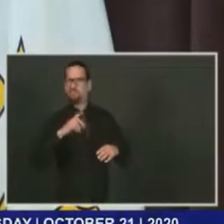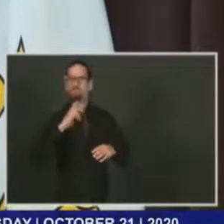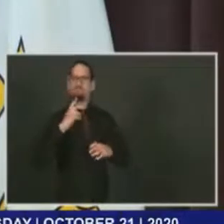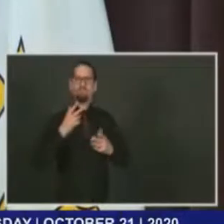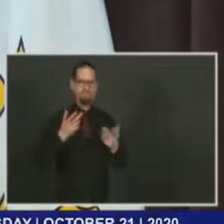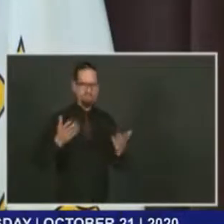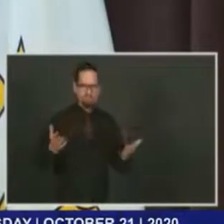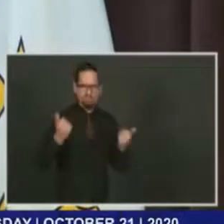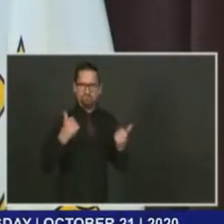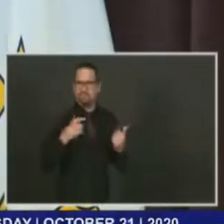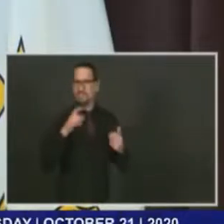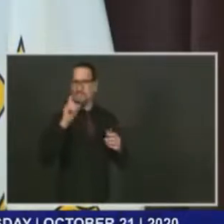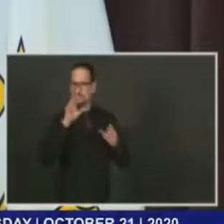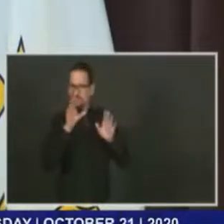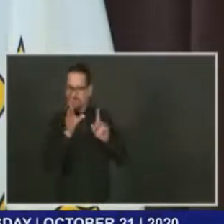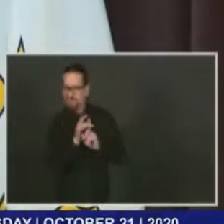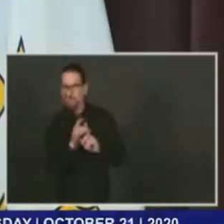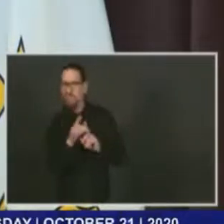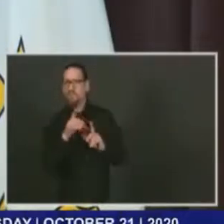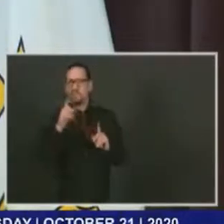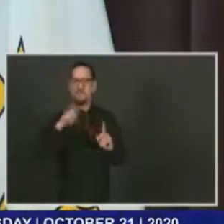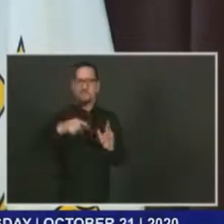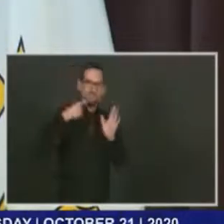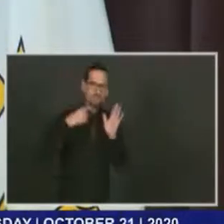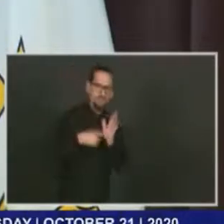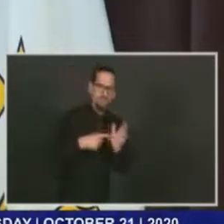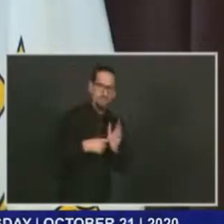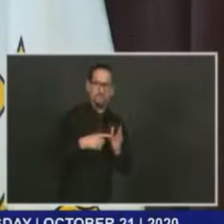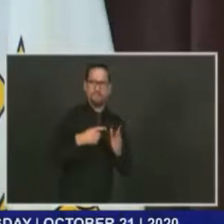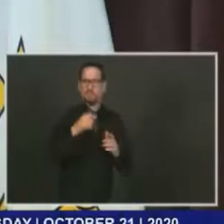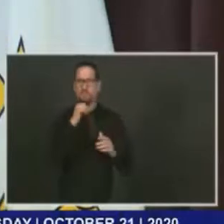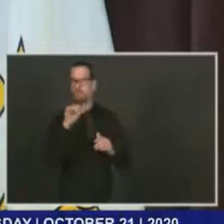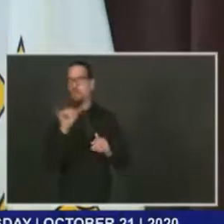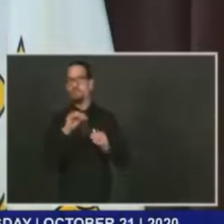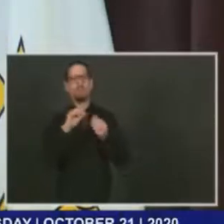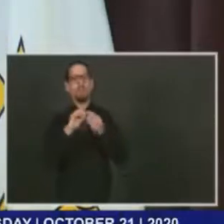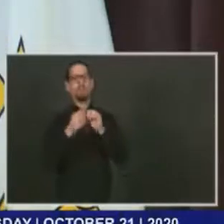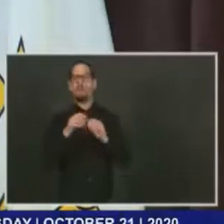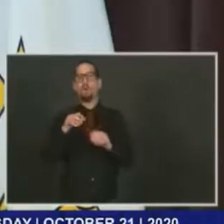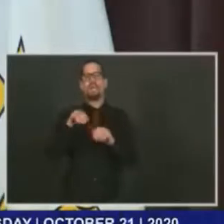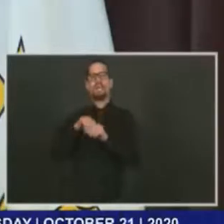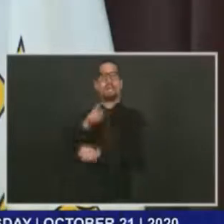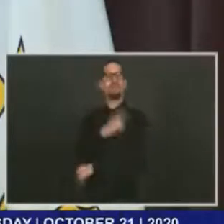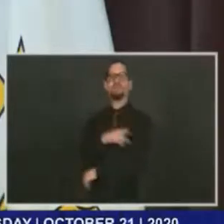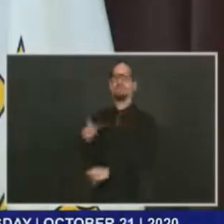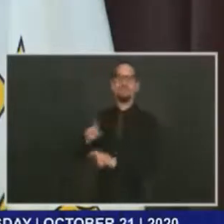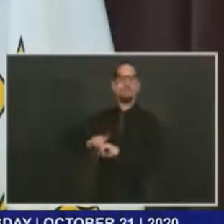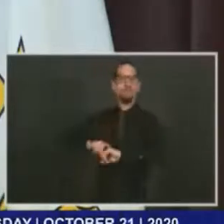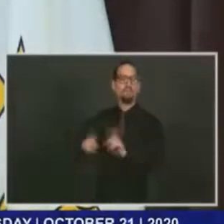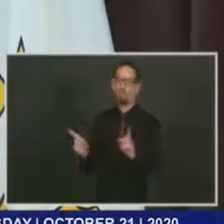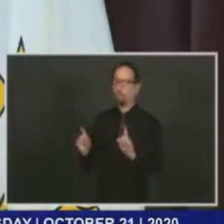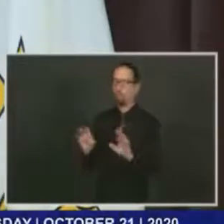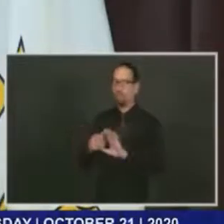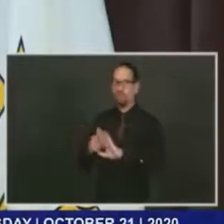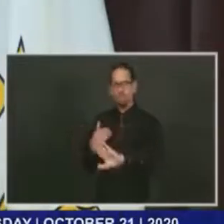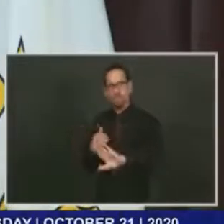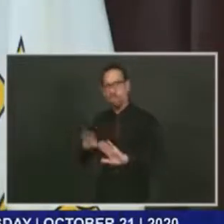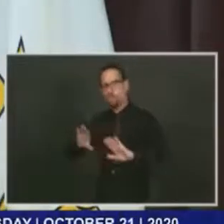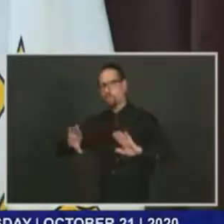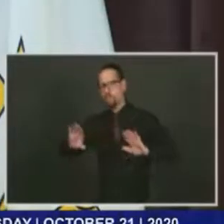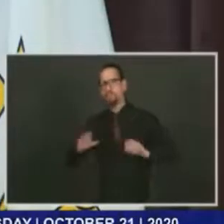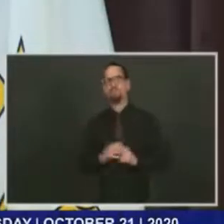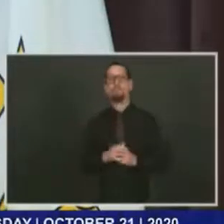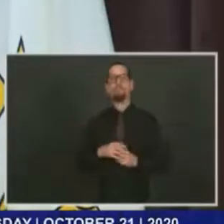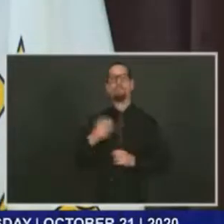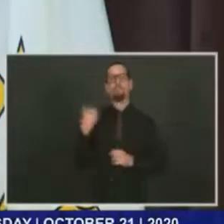infected, asymptomatic or symptomatic, so they're not the same numbers in the hospitals the way we saw early on in the year. So we'll